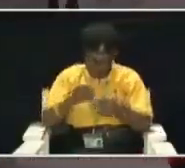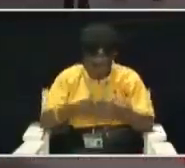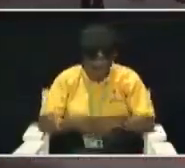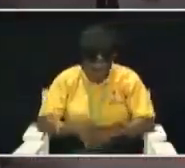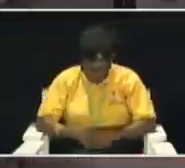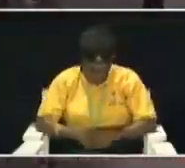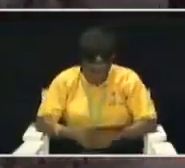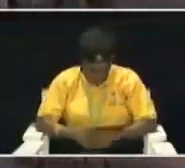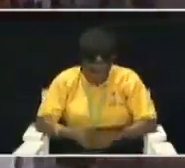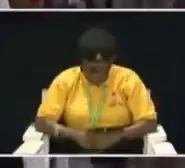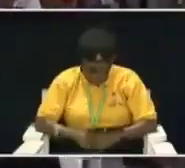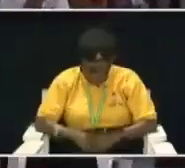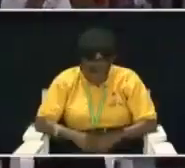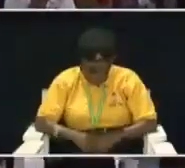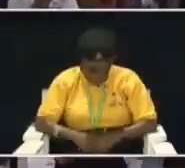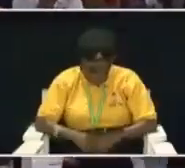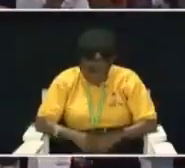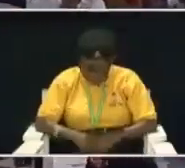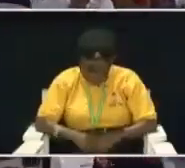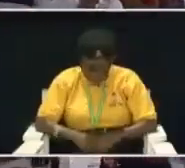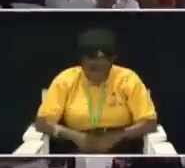Blessed be your holy name.